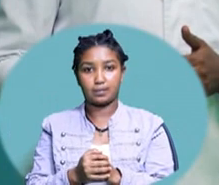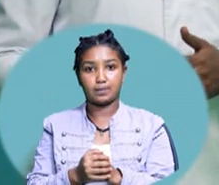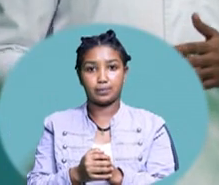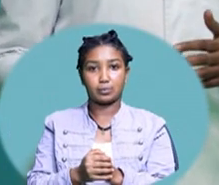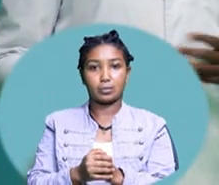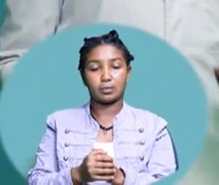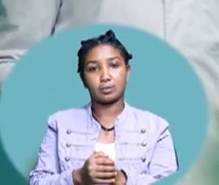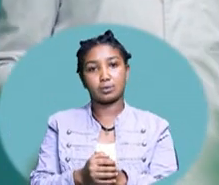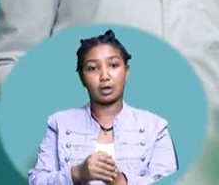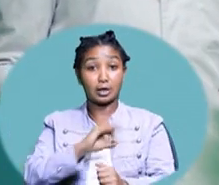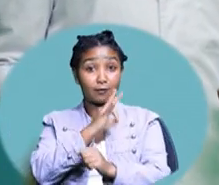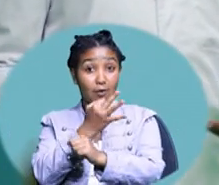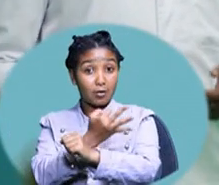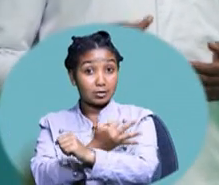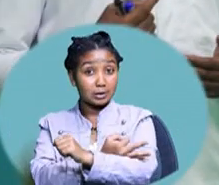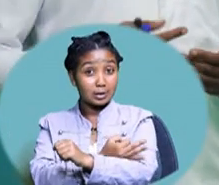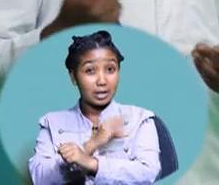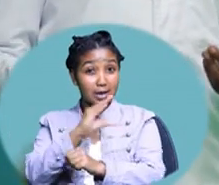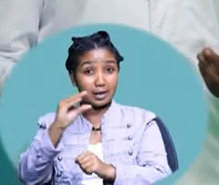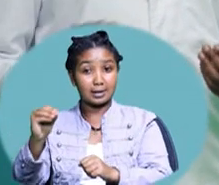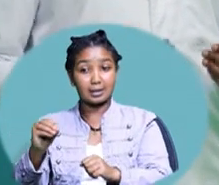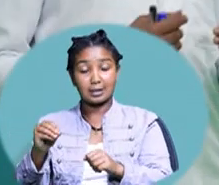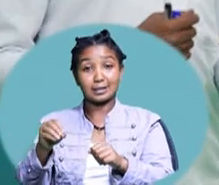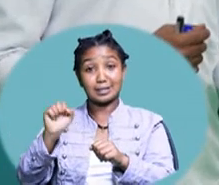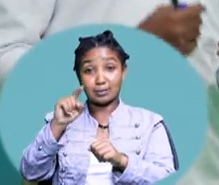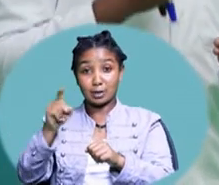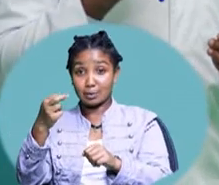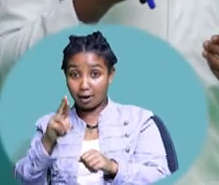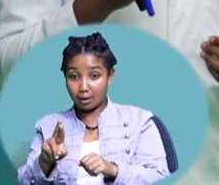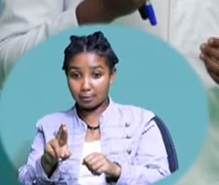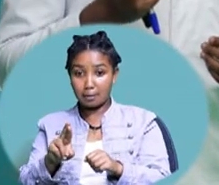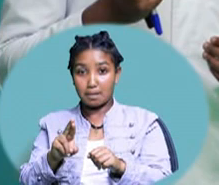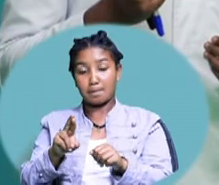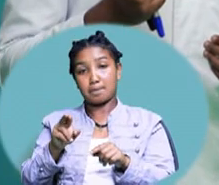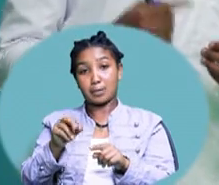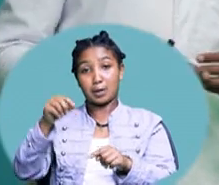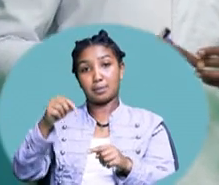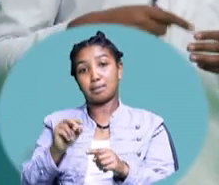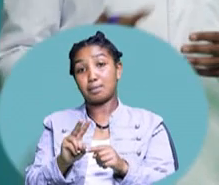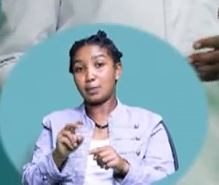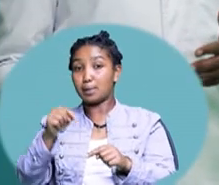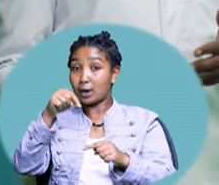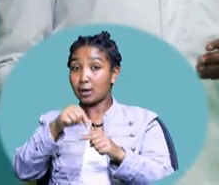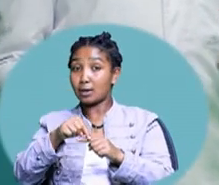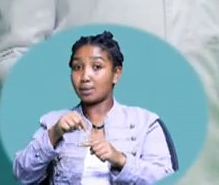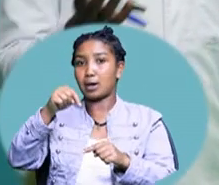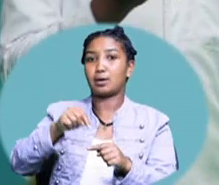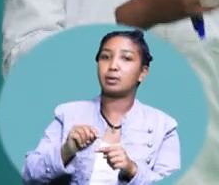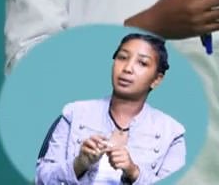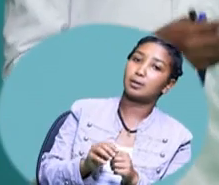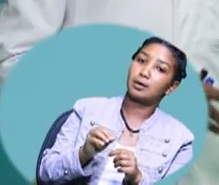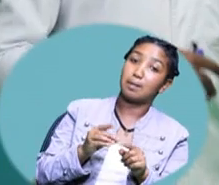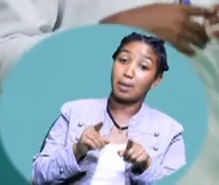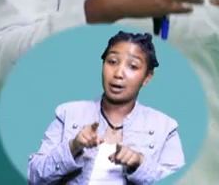one another, the force is 0. The work is 0. When force and displacement